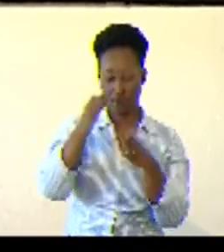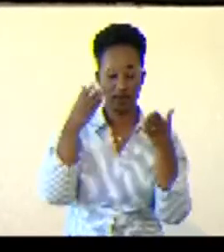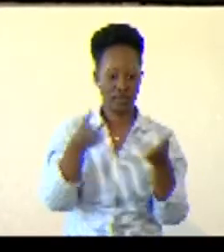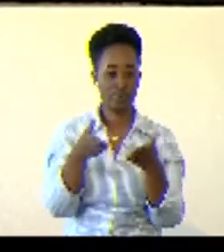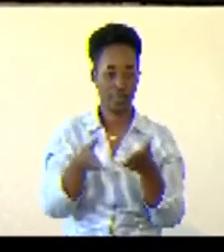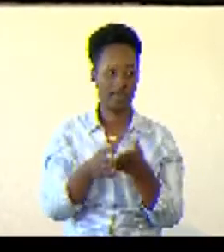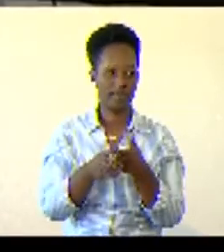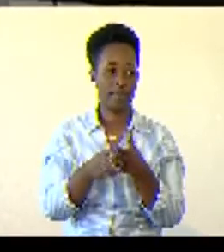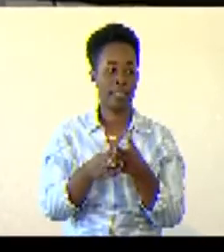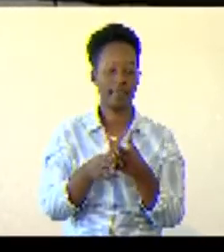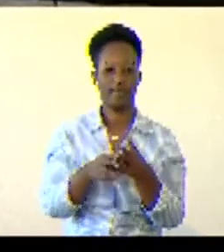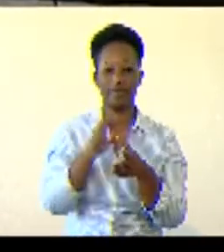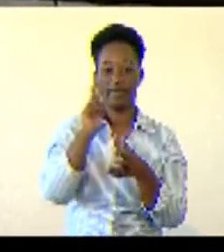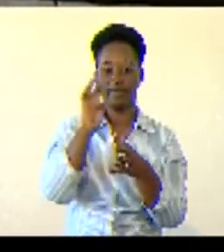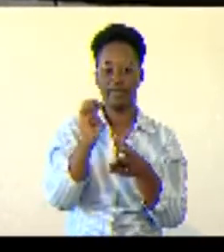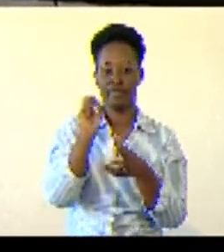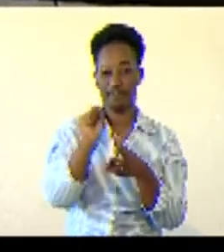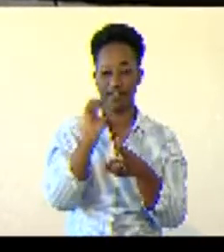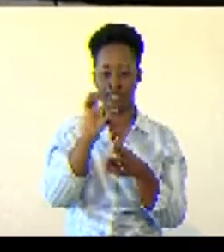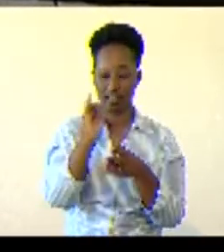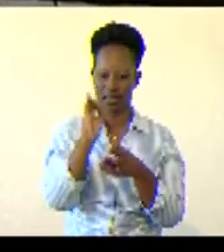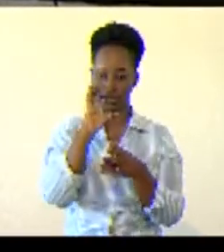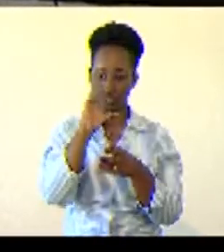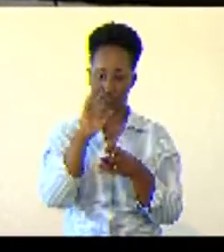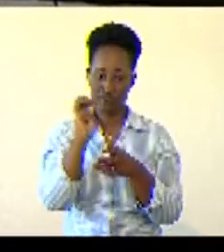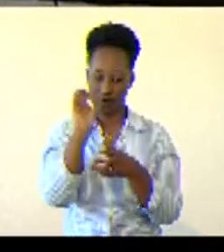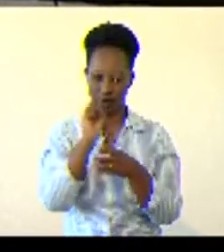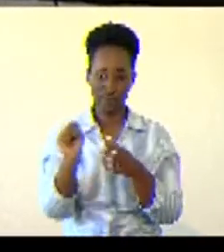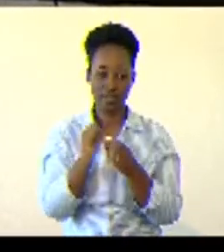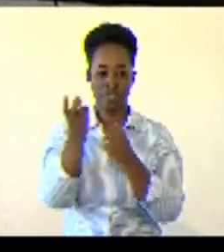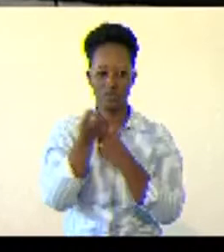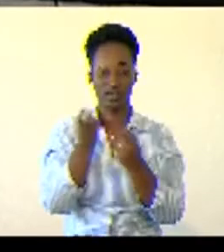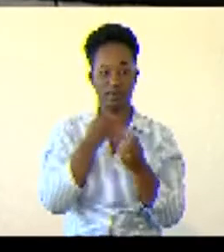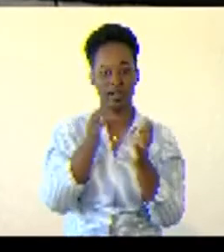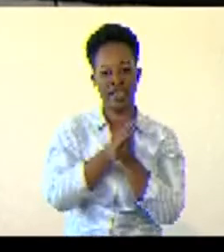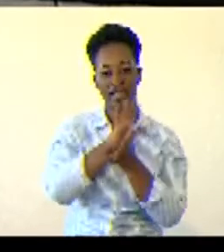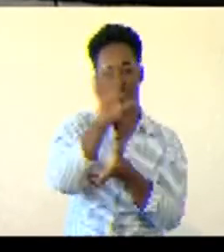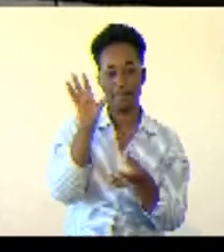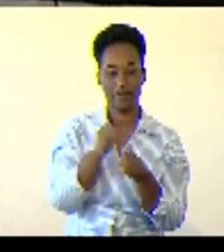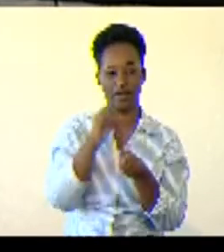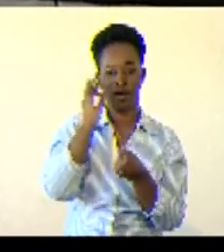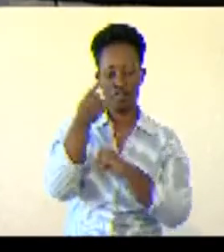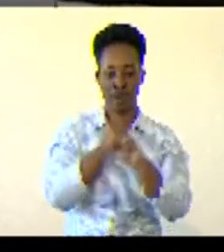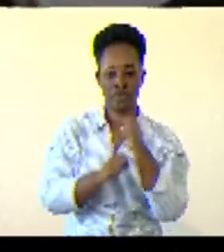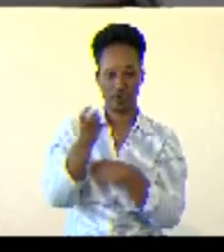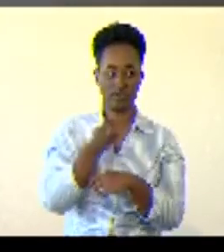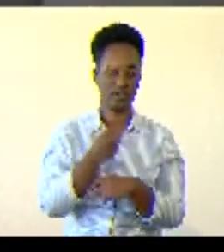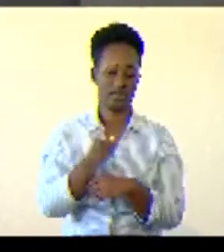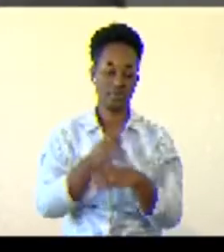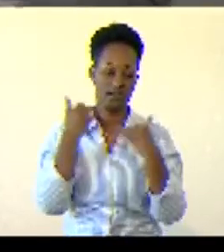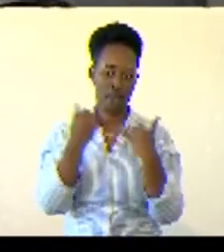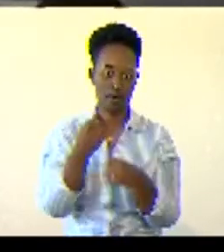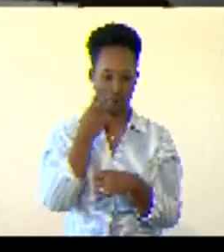vesicle transport, and a summary of active transport as I mentioned it earlier. So I'm teacher Herbert. Let's